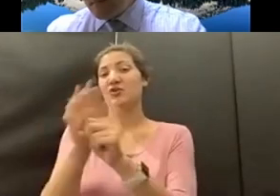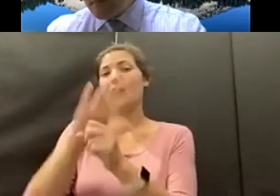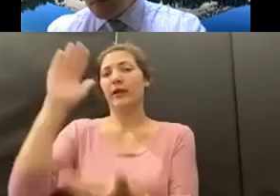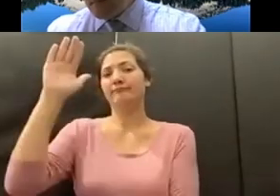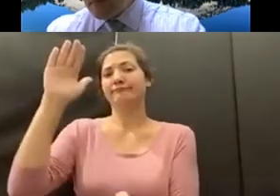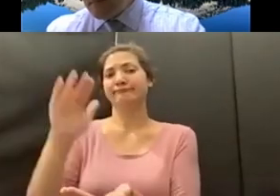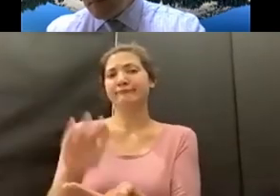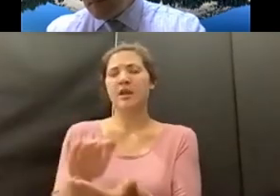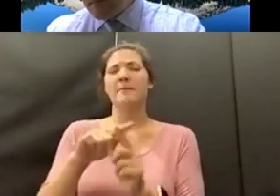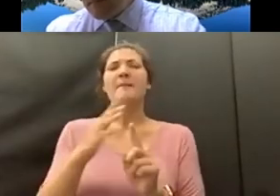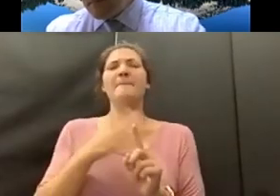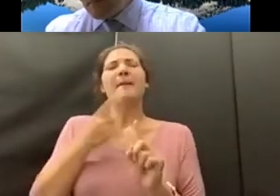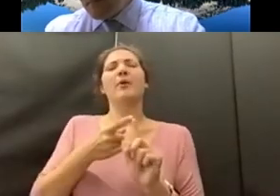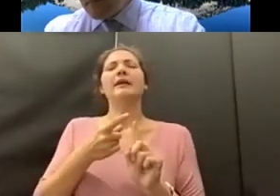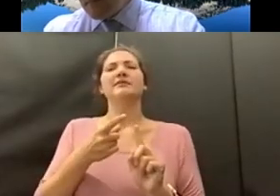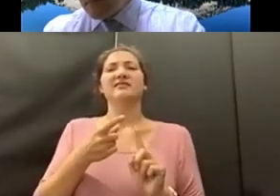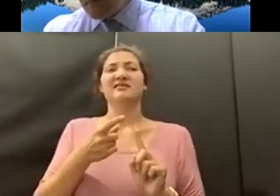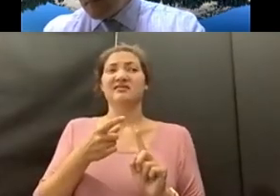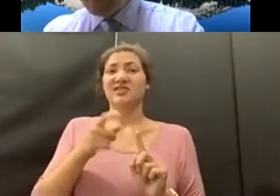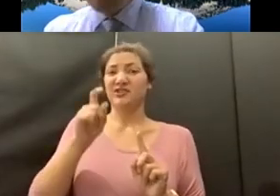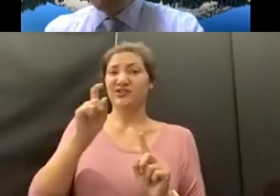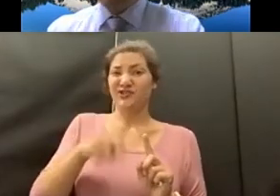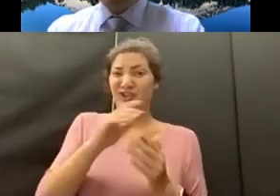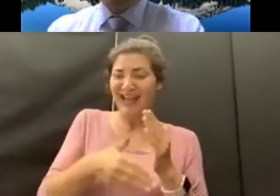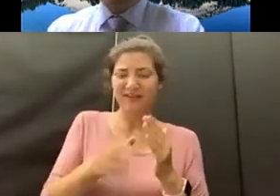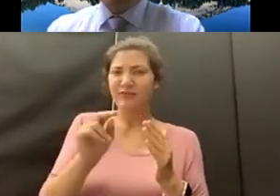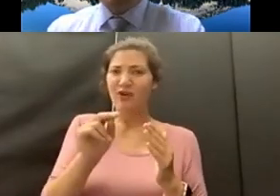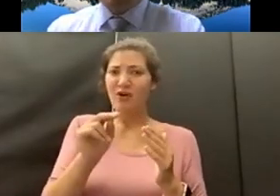to? Can we get alerts,